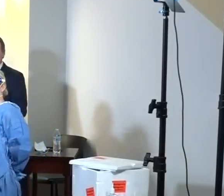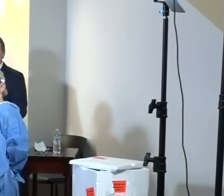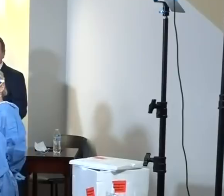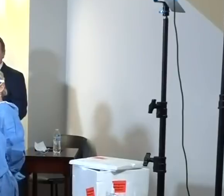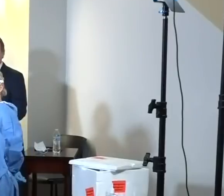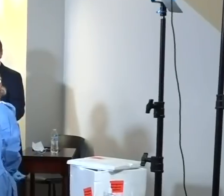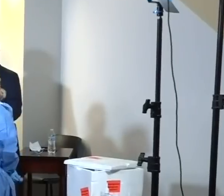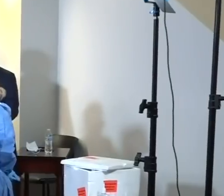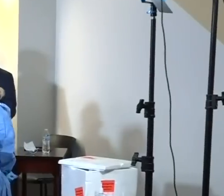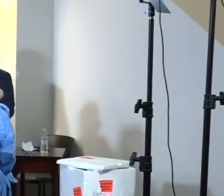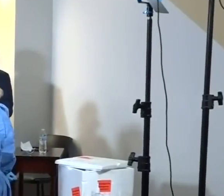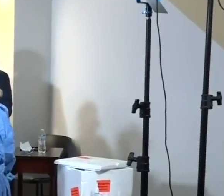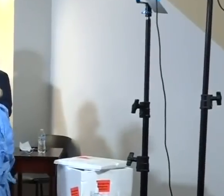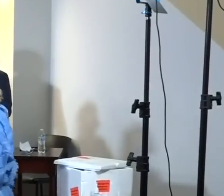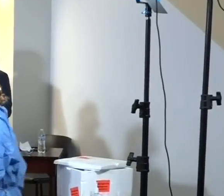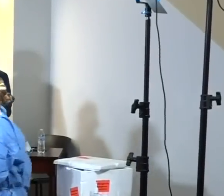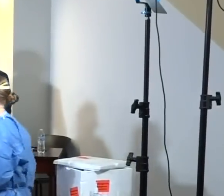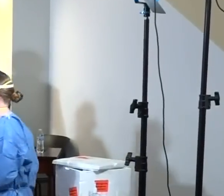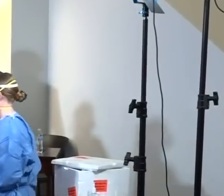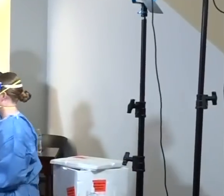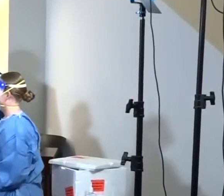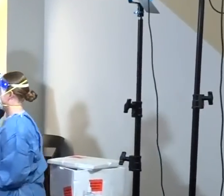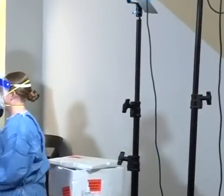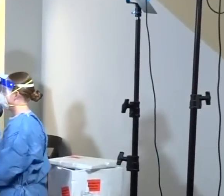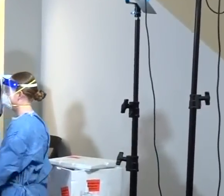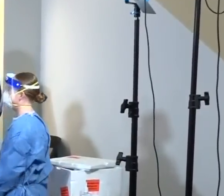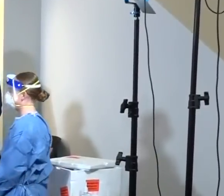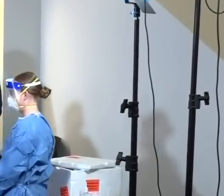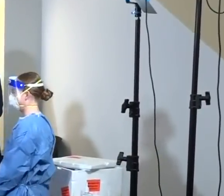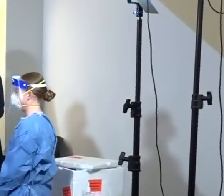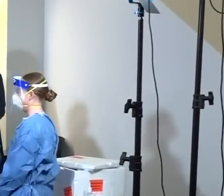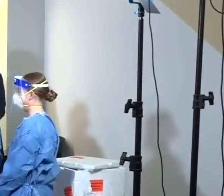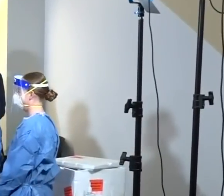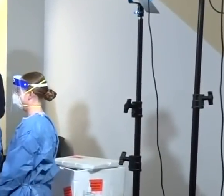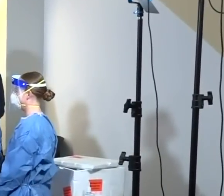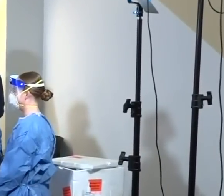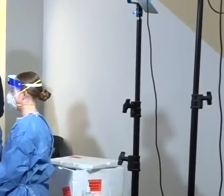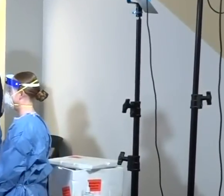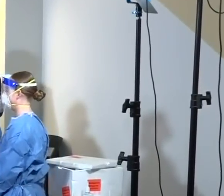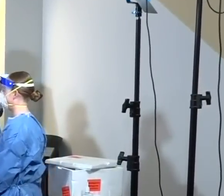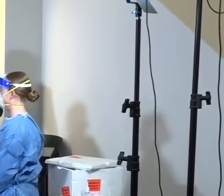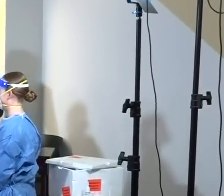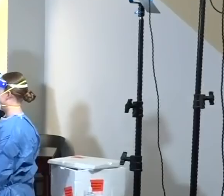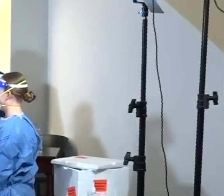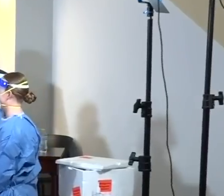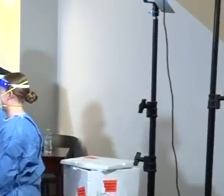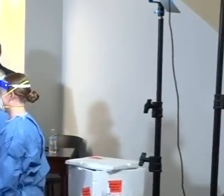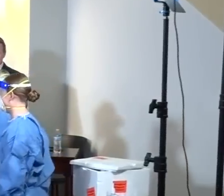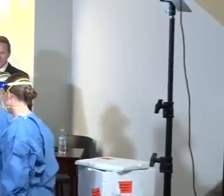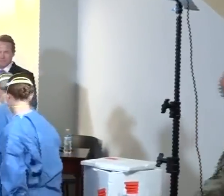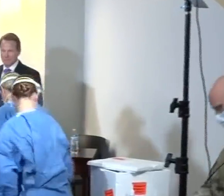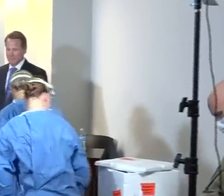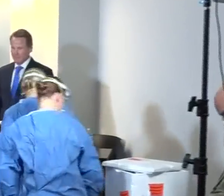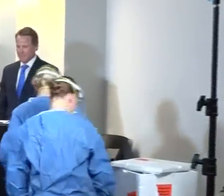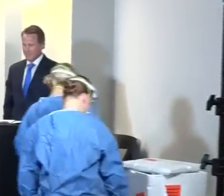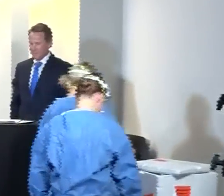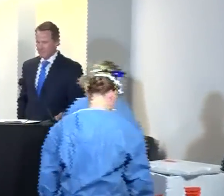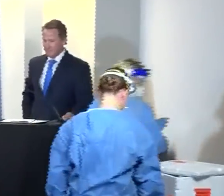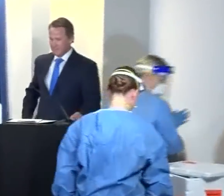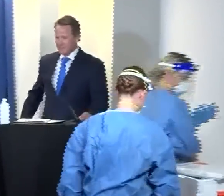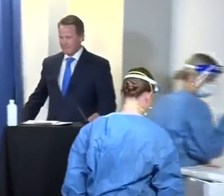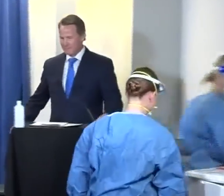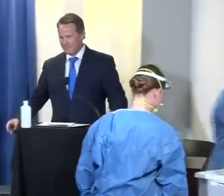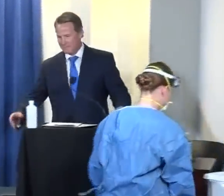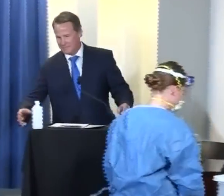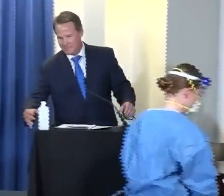nursing at Wright State. Great. Wright State, our home county, so yeah, Yes, sir. very good. Thank you. Thank you, We sir. appreciate it very,